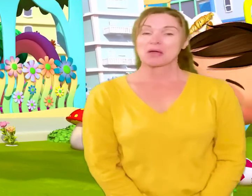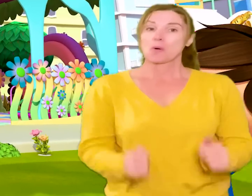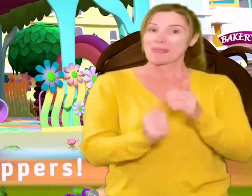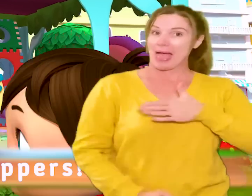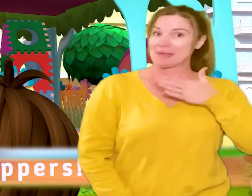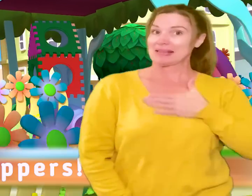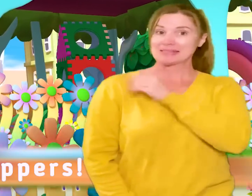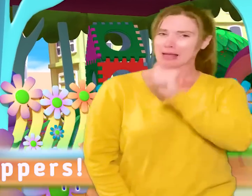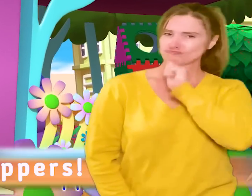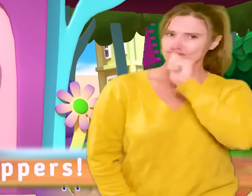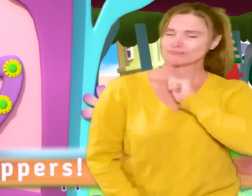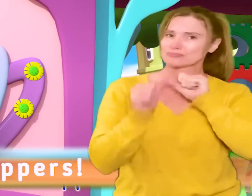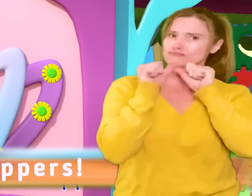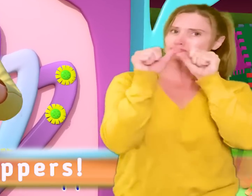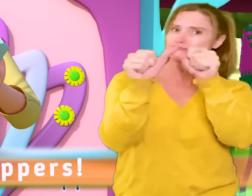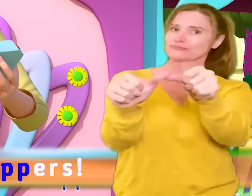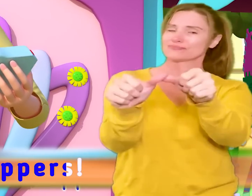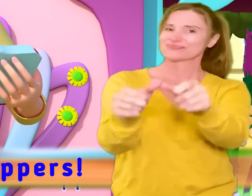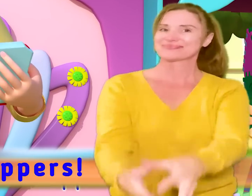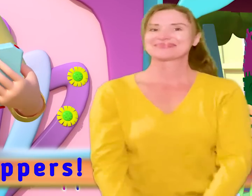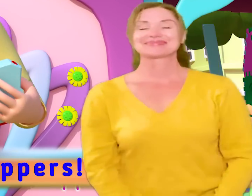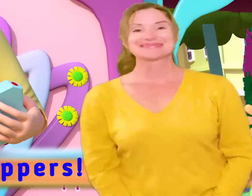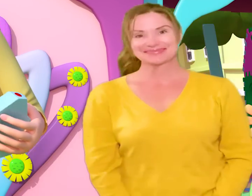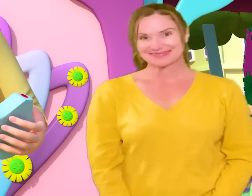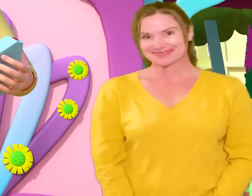gravers with happiness and wall